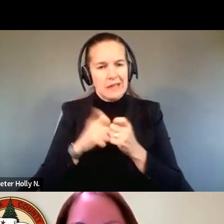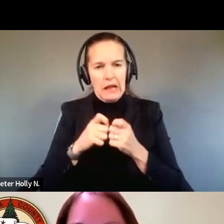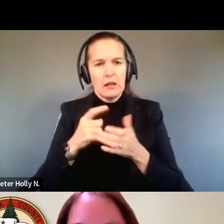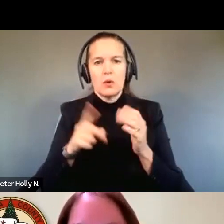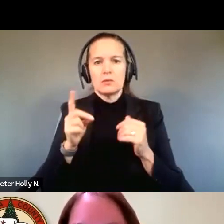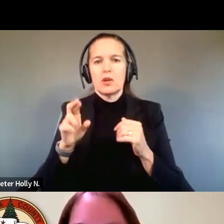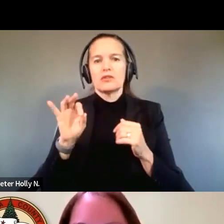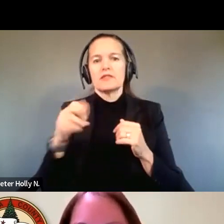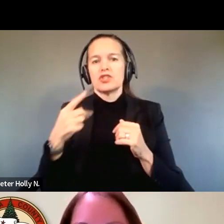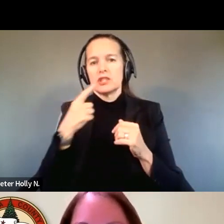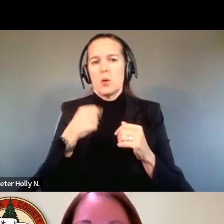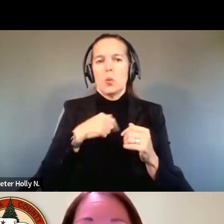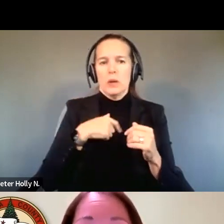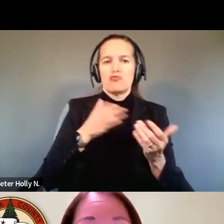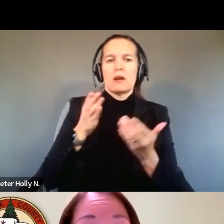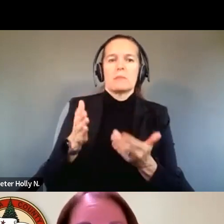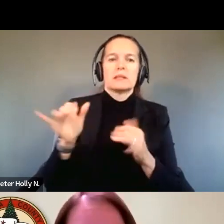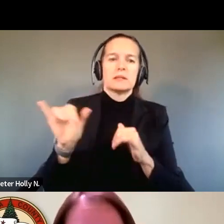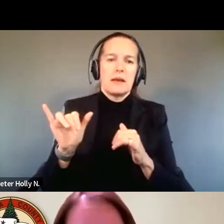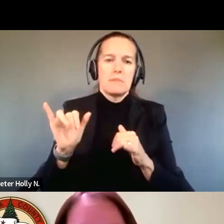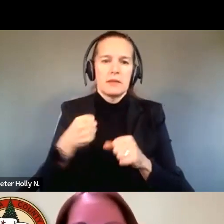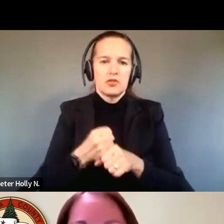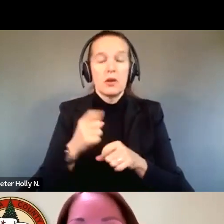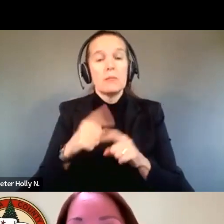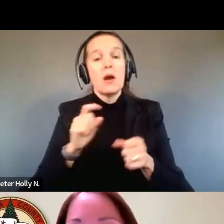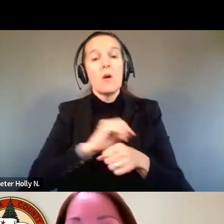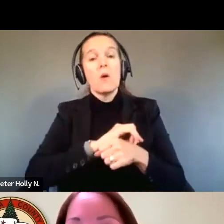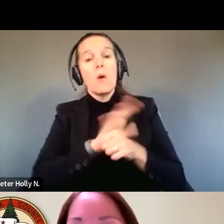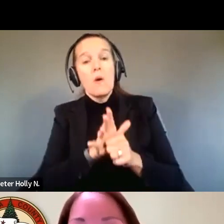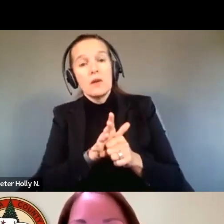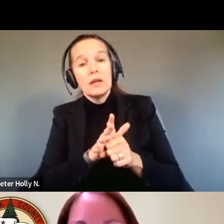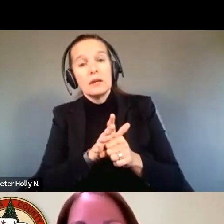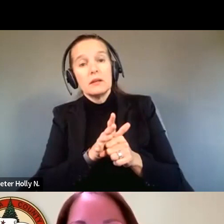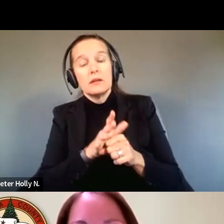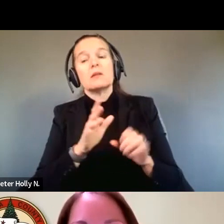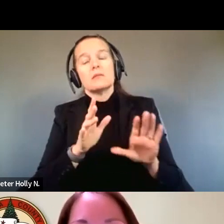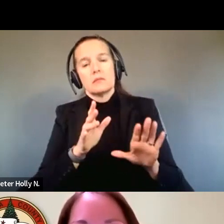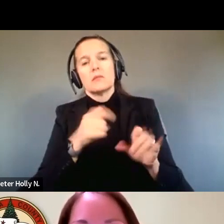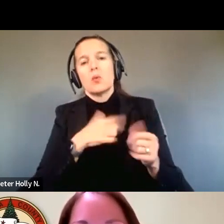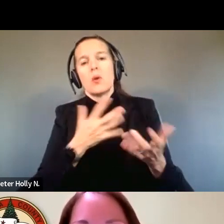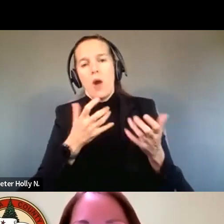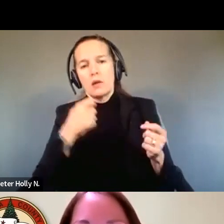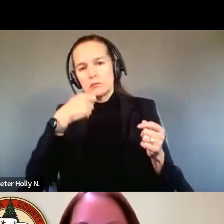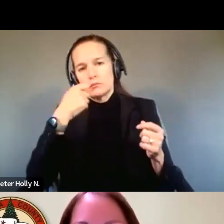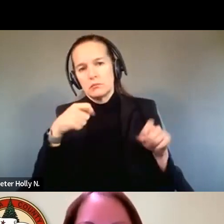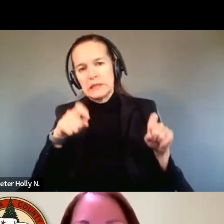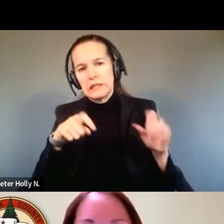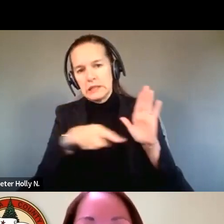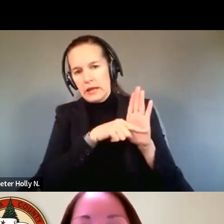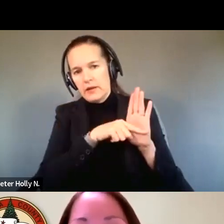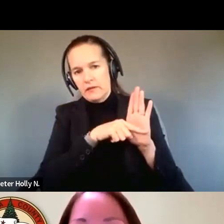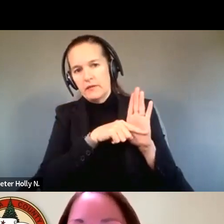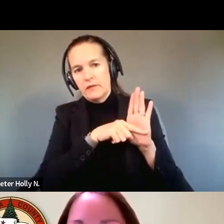that's what public health is recommending this year too. For COVID though, if possible, we really would like a negative COVID test, because there are